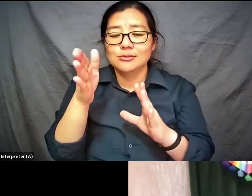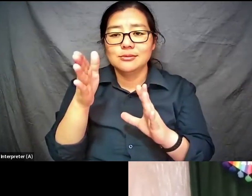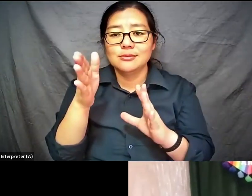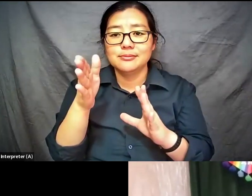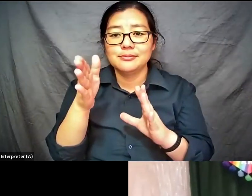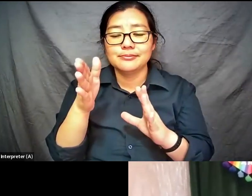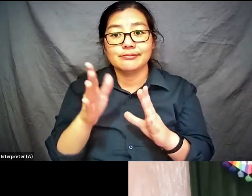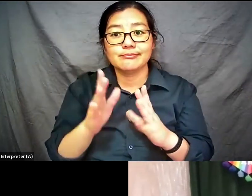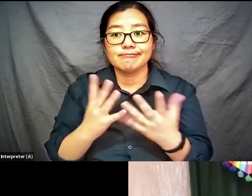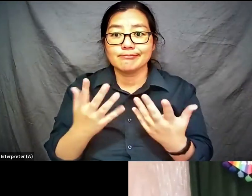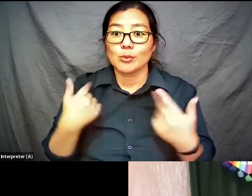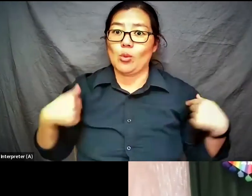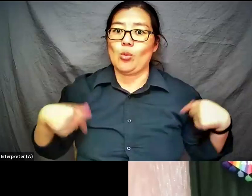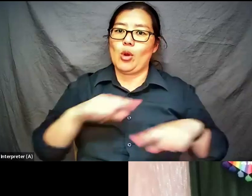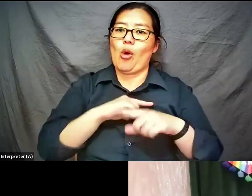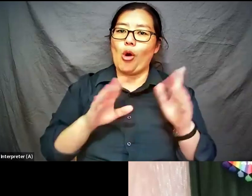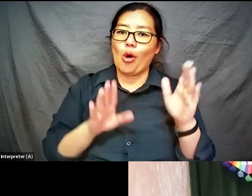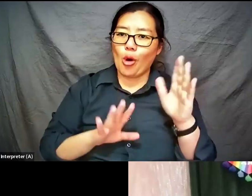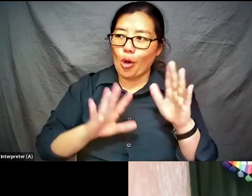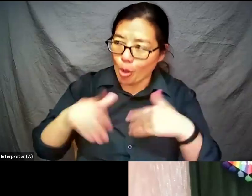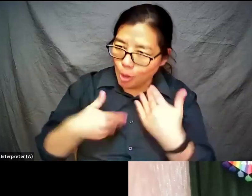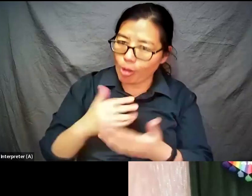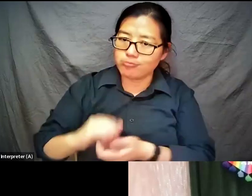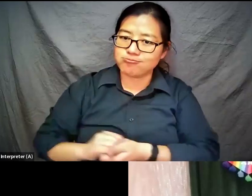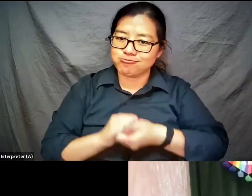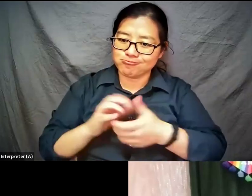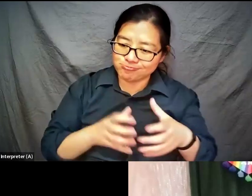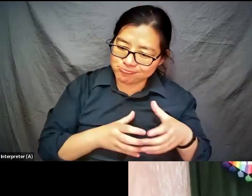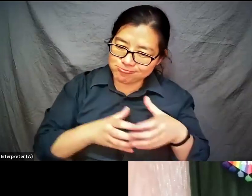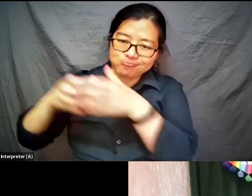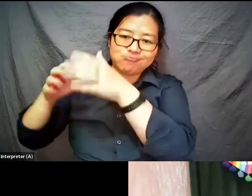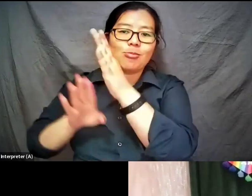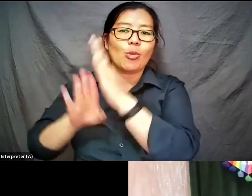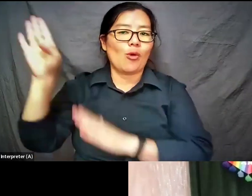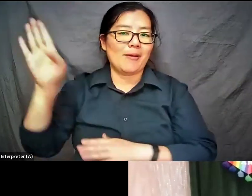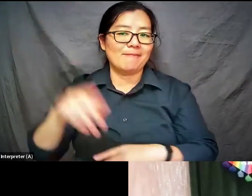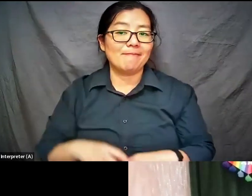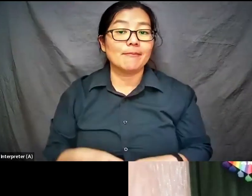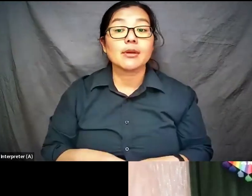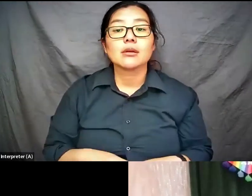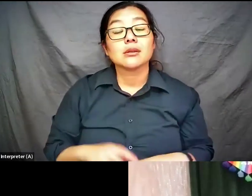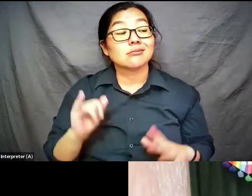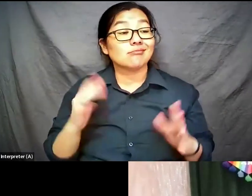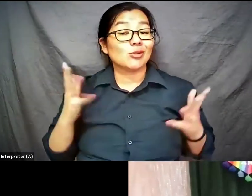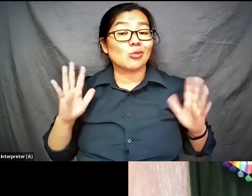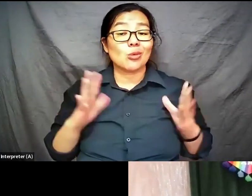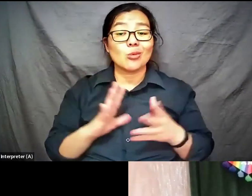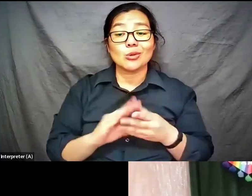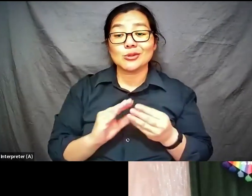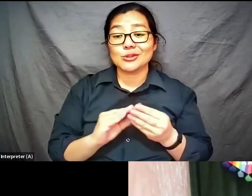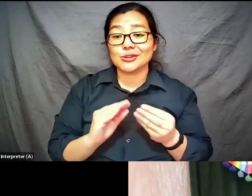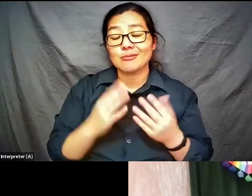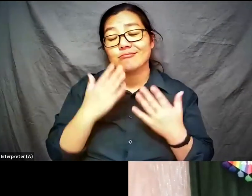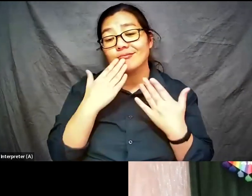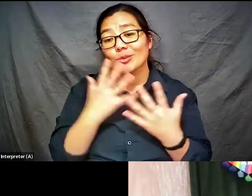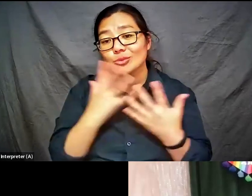was a conversation I actually had, I think yesterday, with my